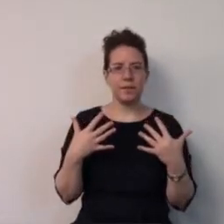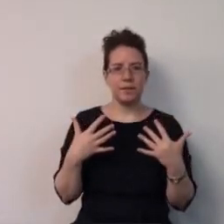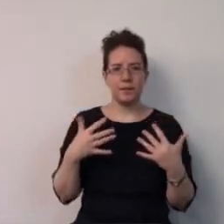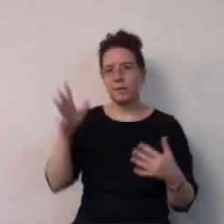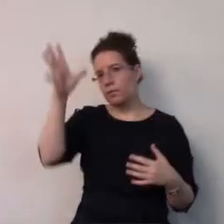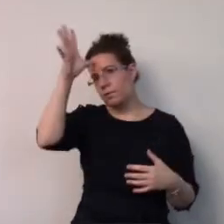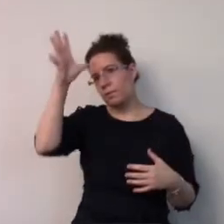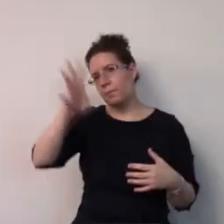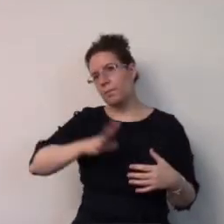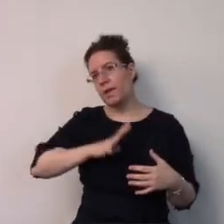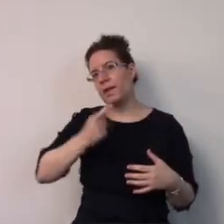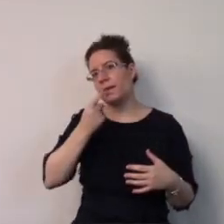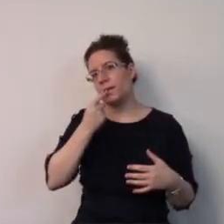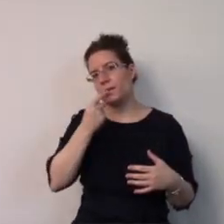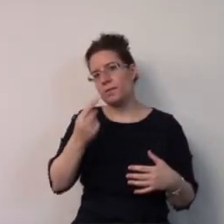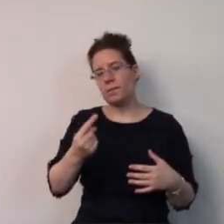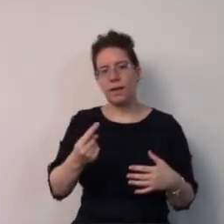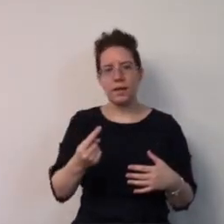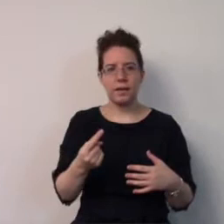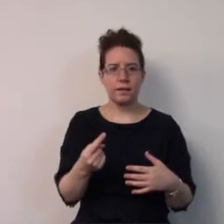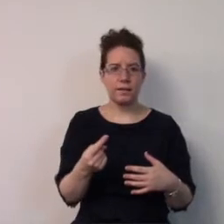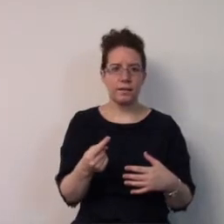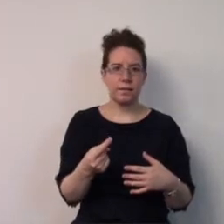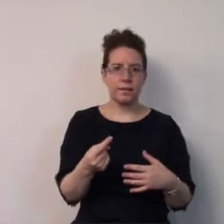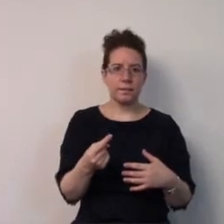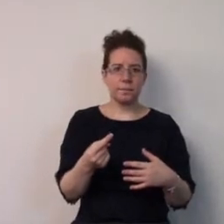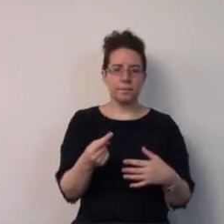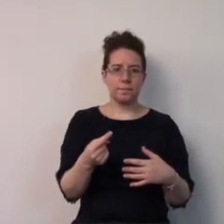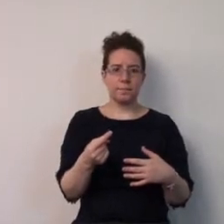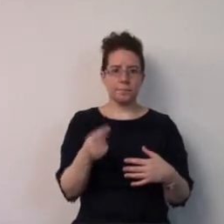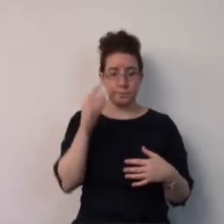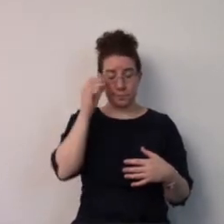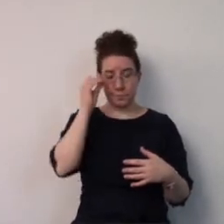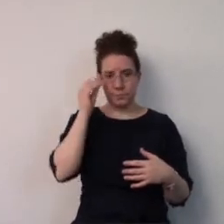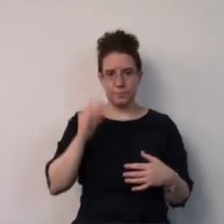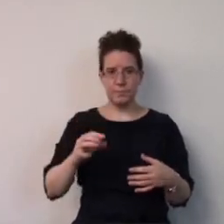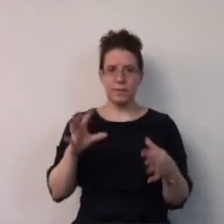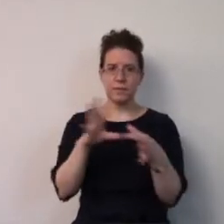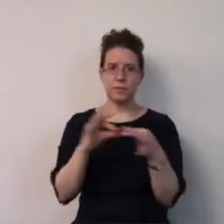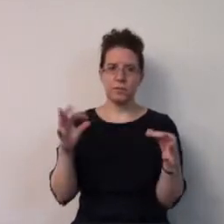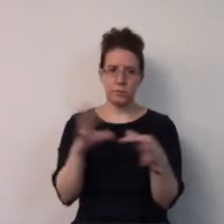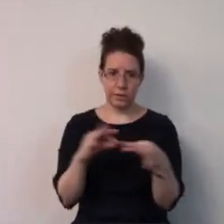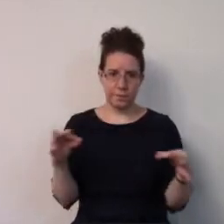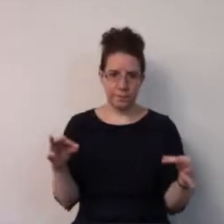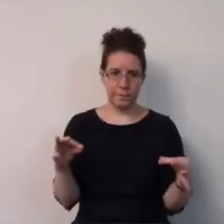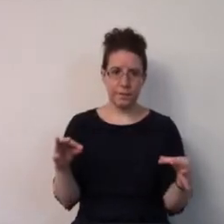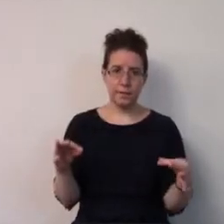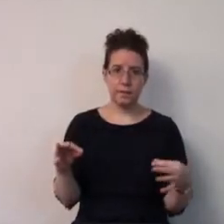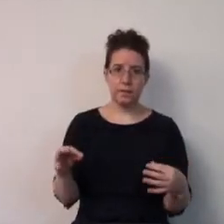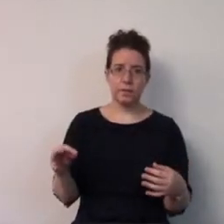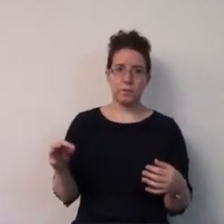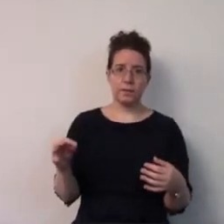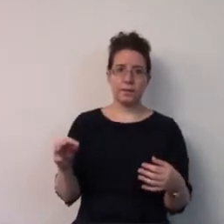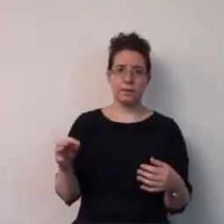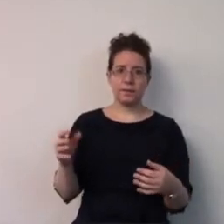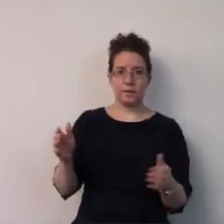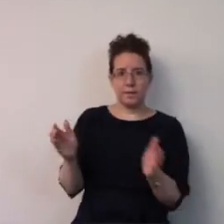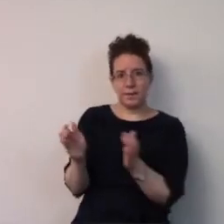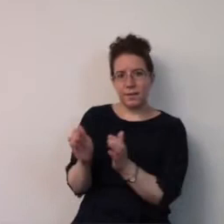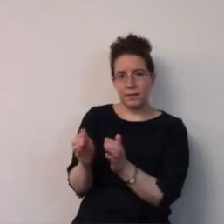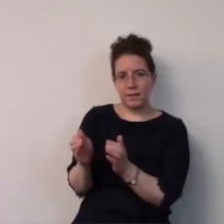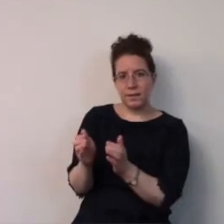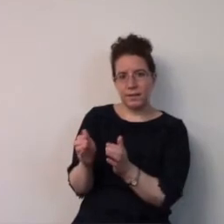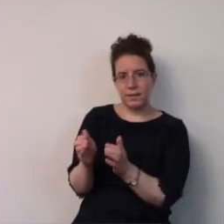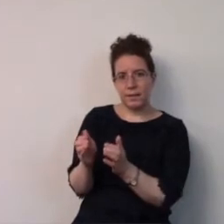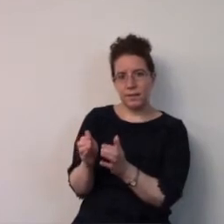story, and he writes, there was a little Indian girl at school today, announced my son proudly. And